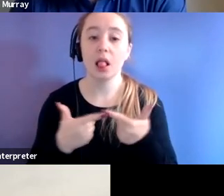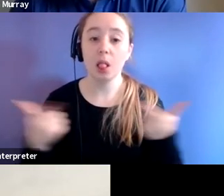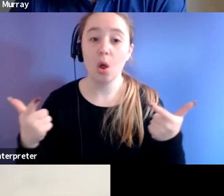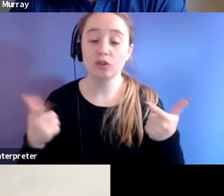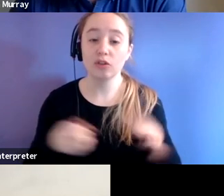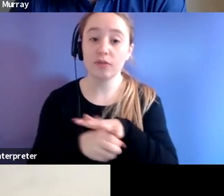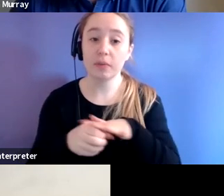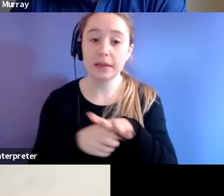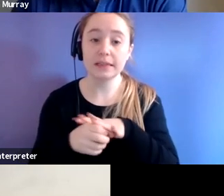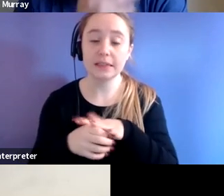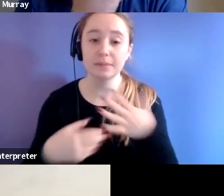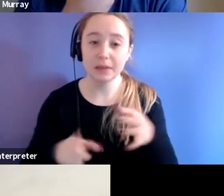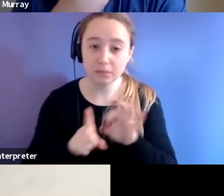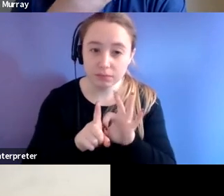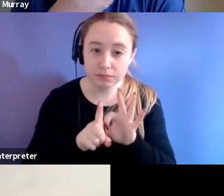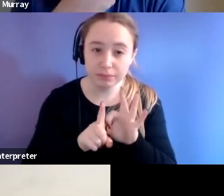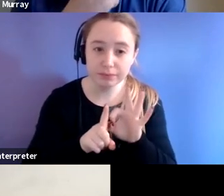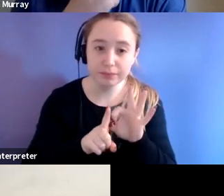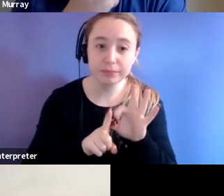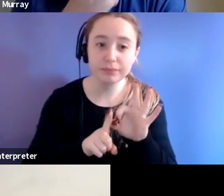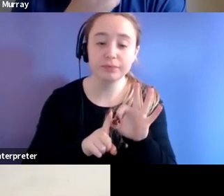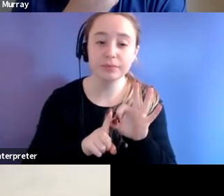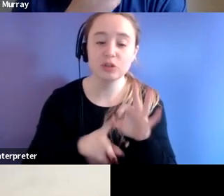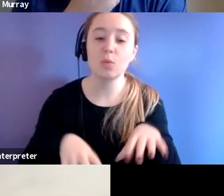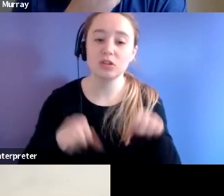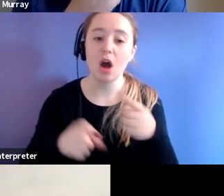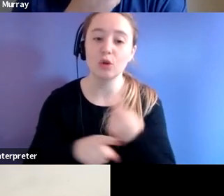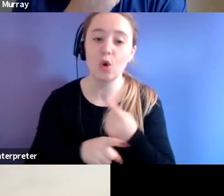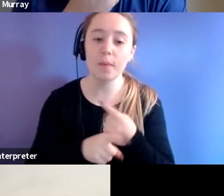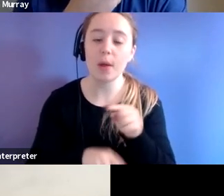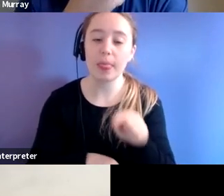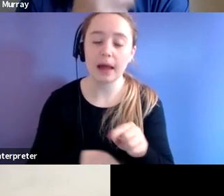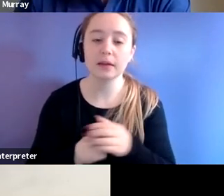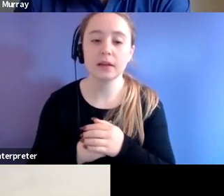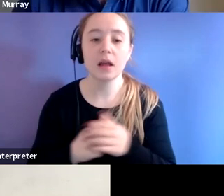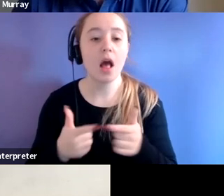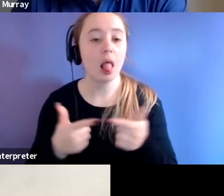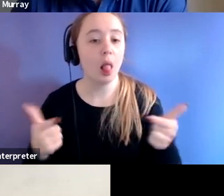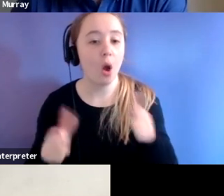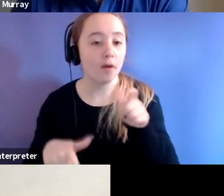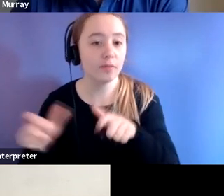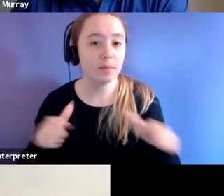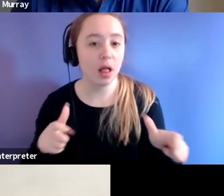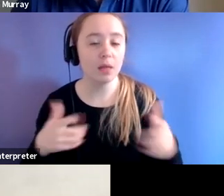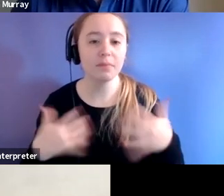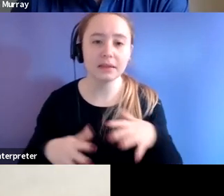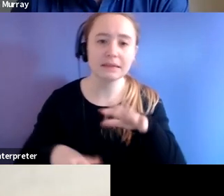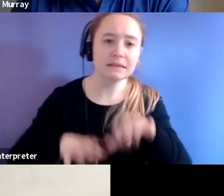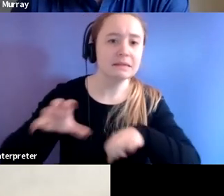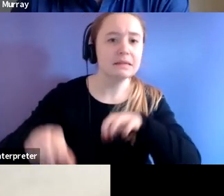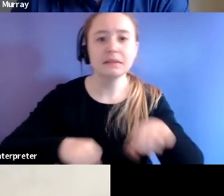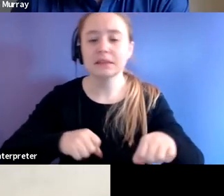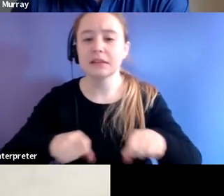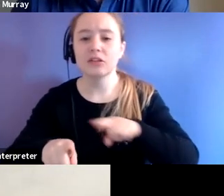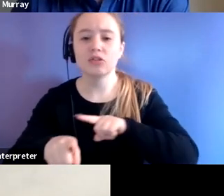been working in this space already. So I think that's what we should start off by saying, is that, you know, there's a lot of people have been grappling with this stuff. And a lot of these